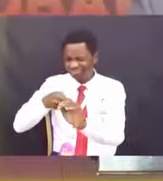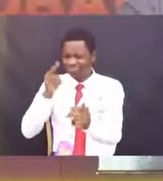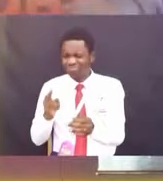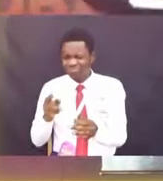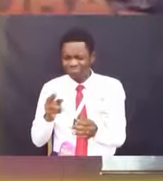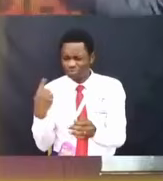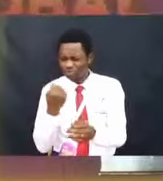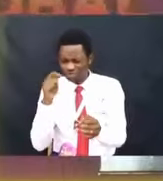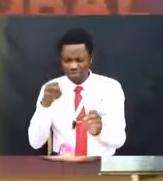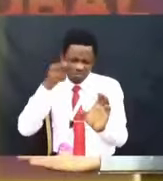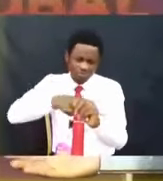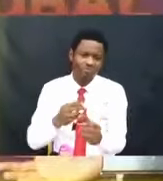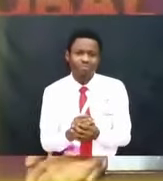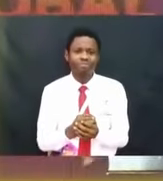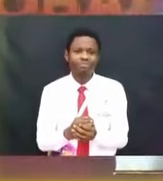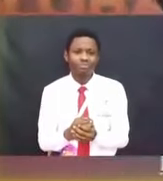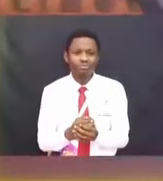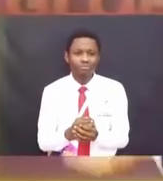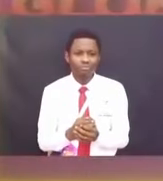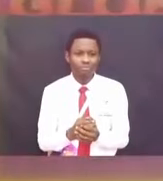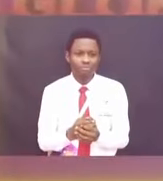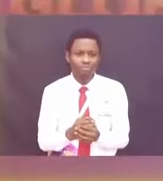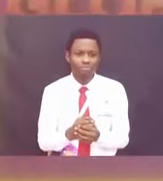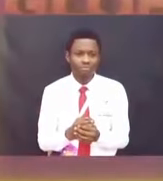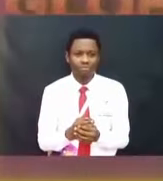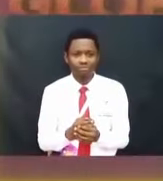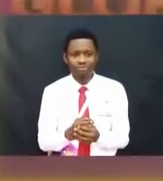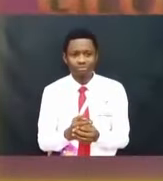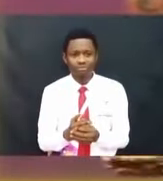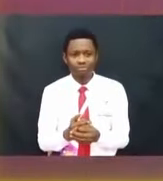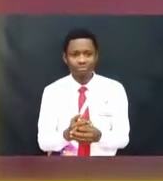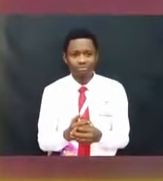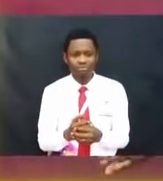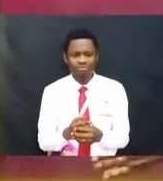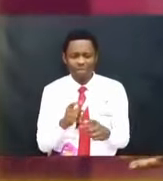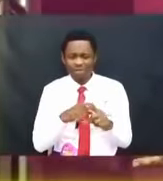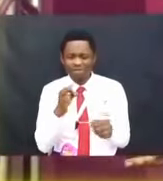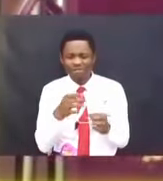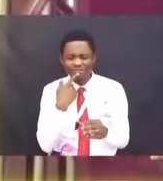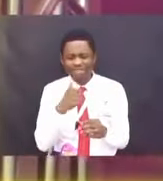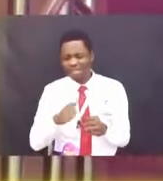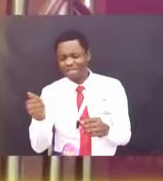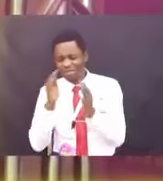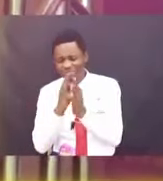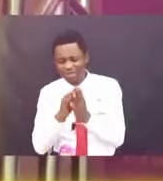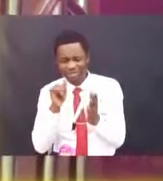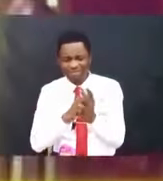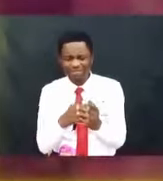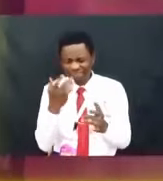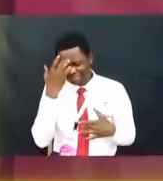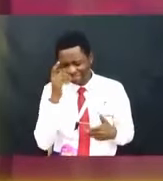But if it were any other prayer where we said the sick should come, then you see all of them come up. When we began